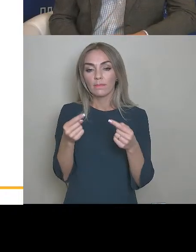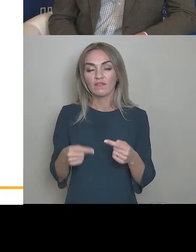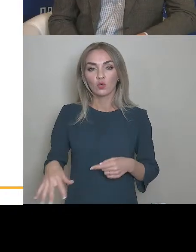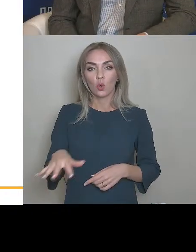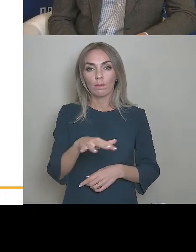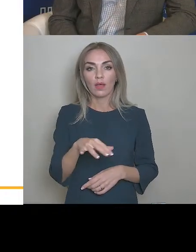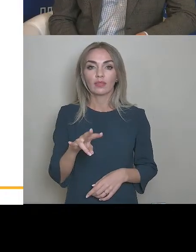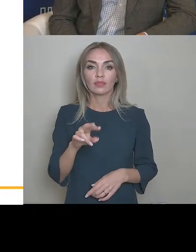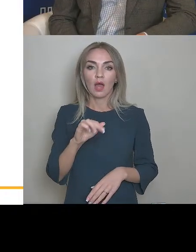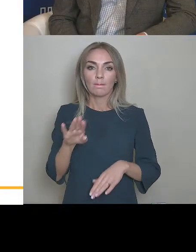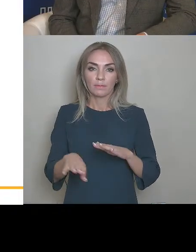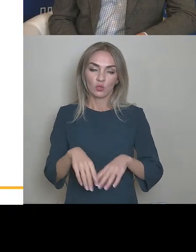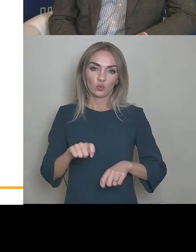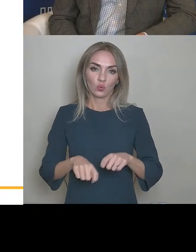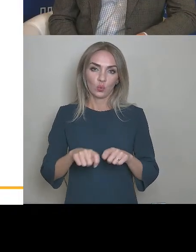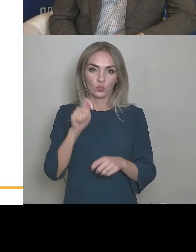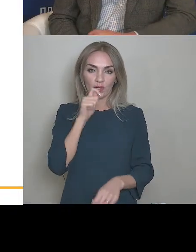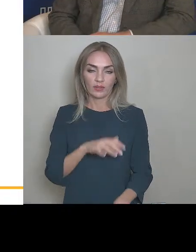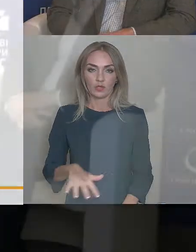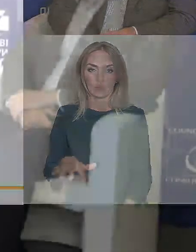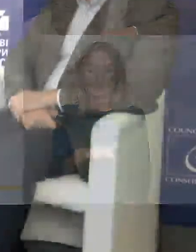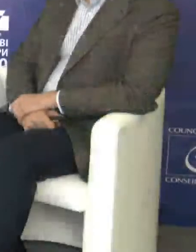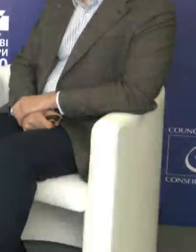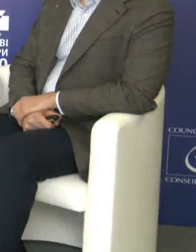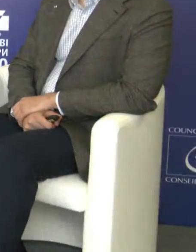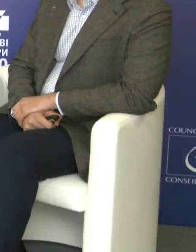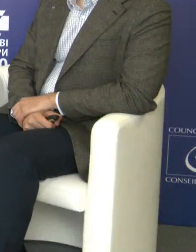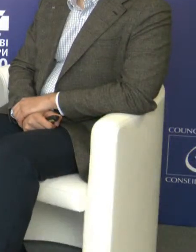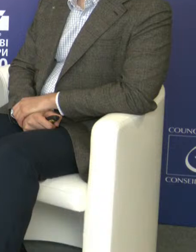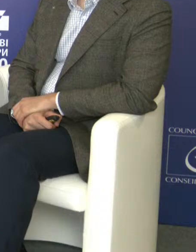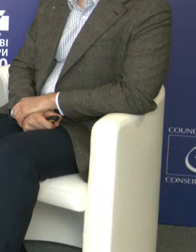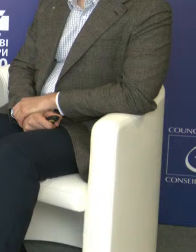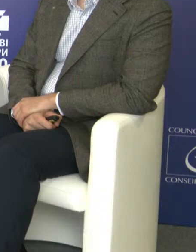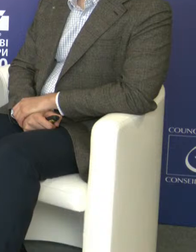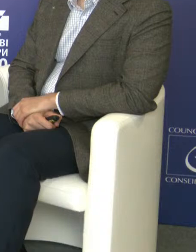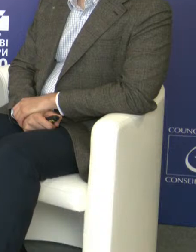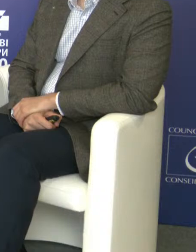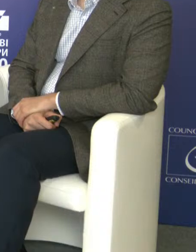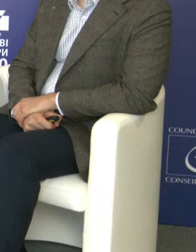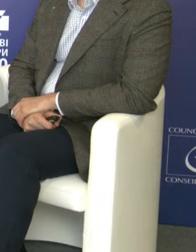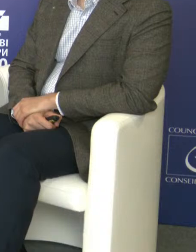outside control of the Ukrainian government, and at certain communities in the area